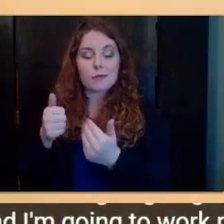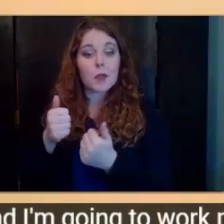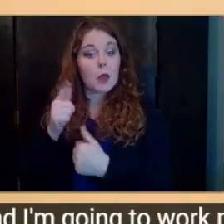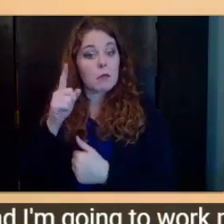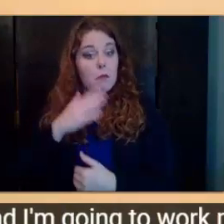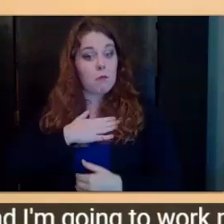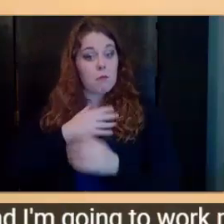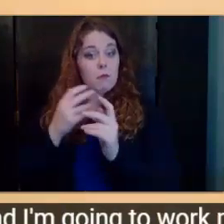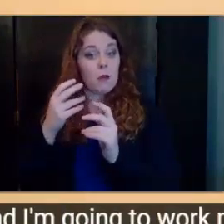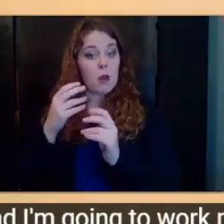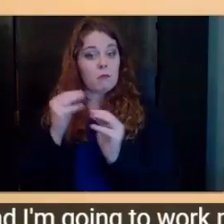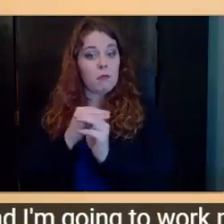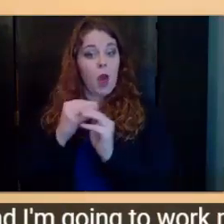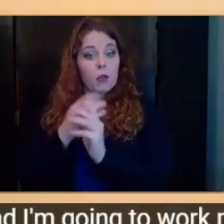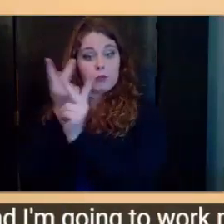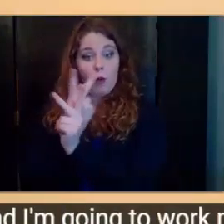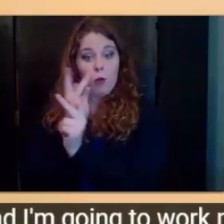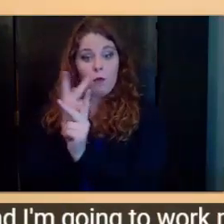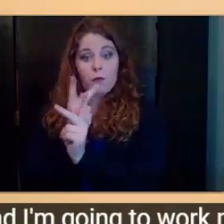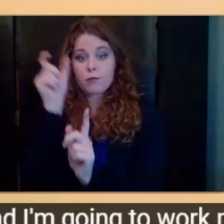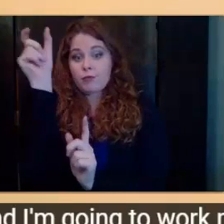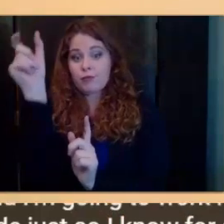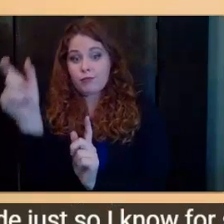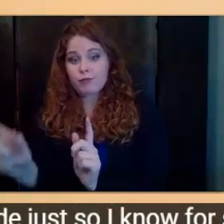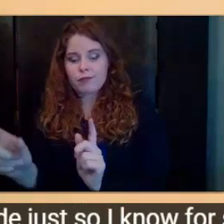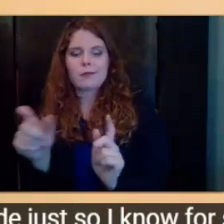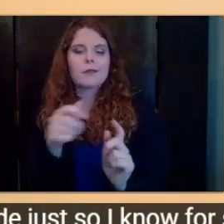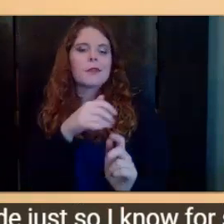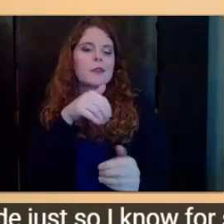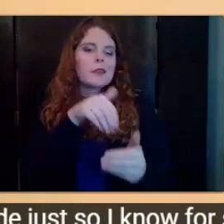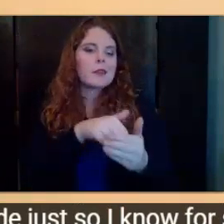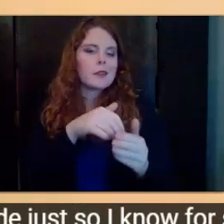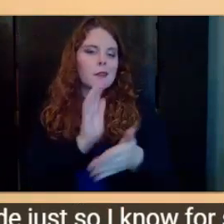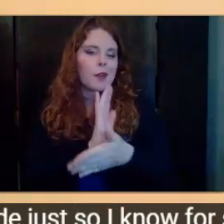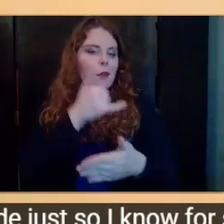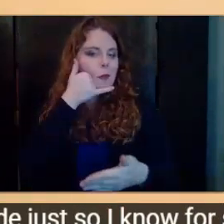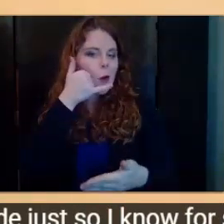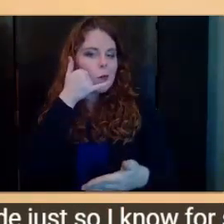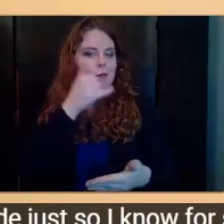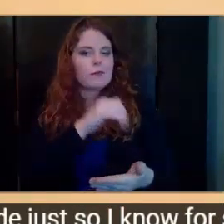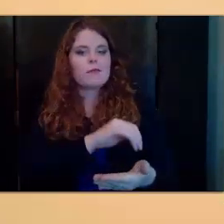to this side just so I know for sure that I'm getting the correct information.